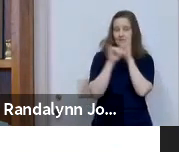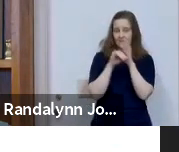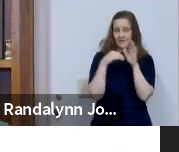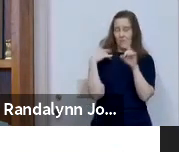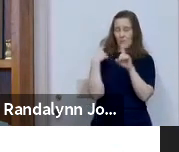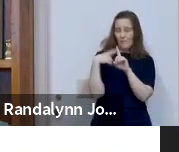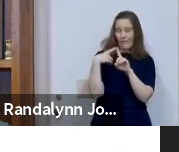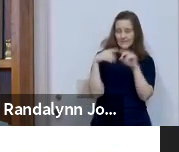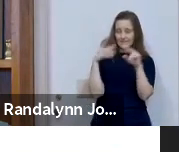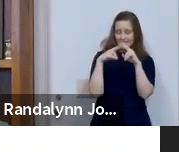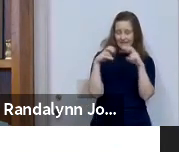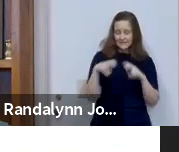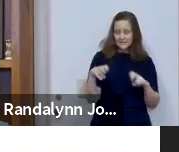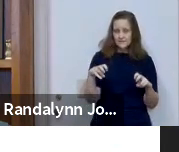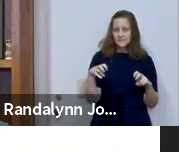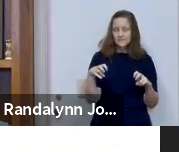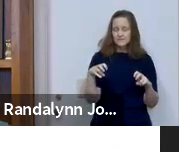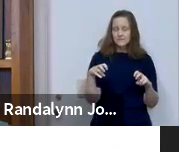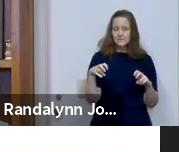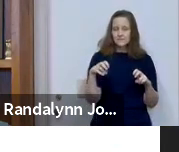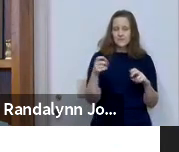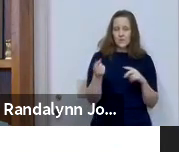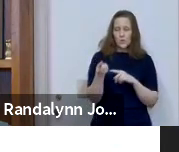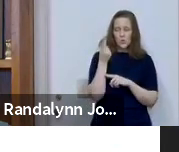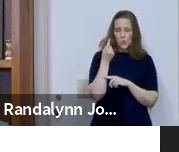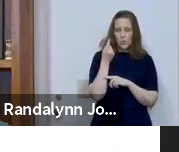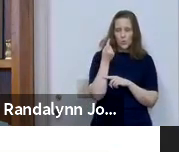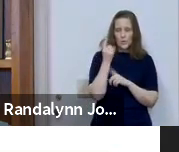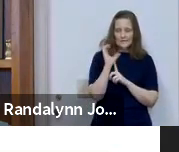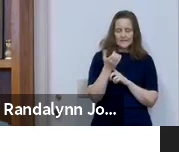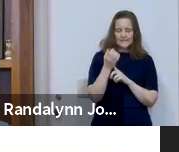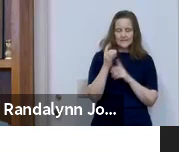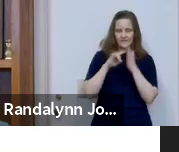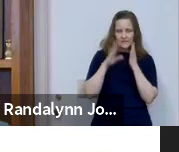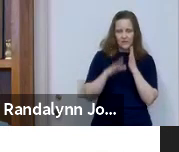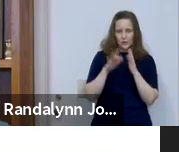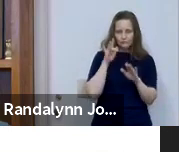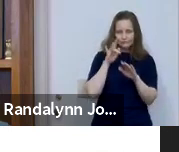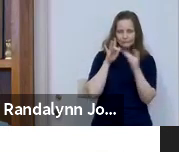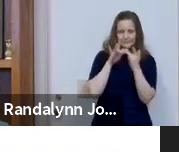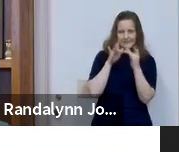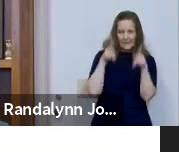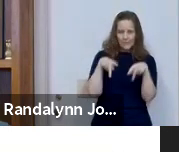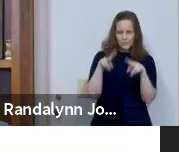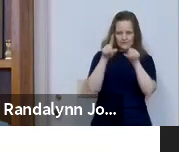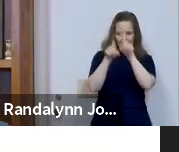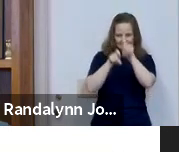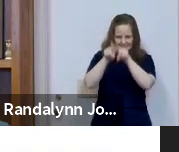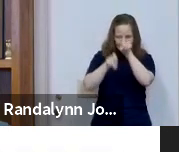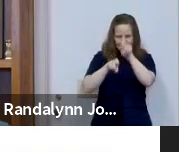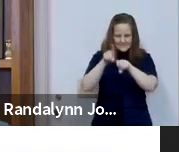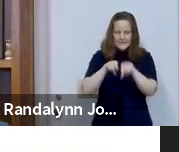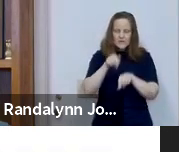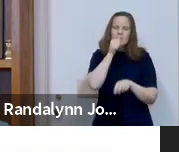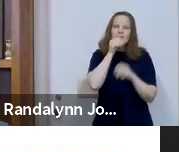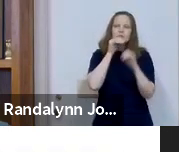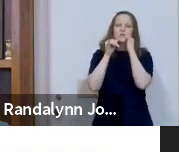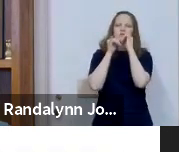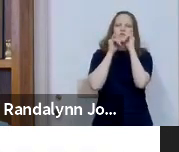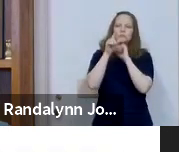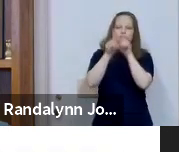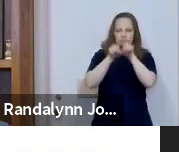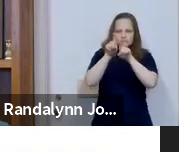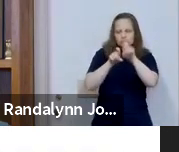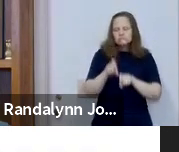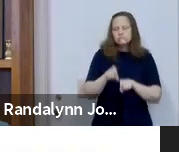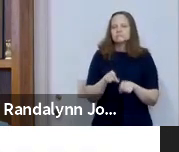test, one of our case investigators reached out to that person and conducted a very thorough and confidential interview. And in